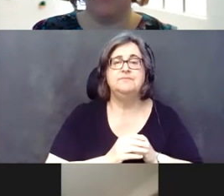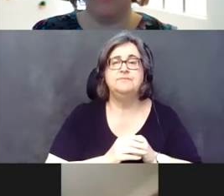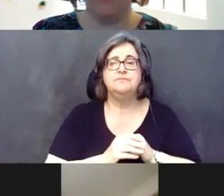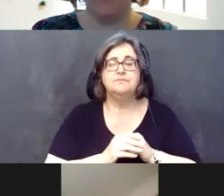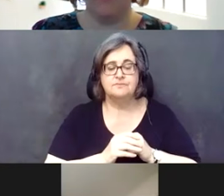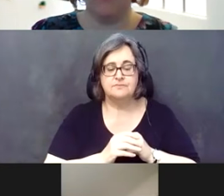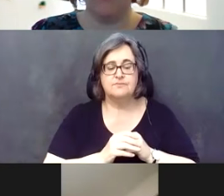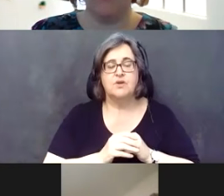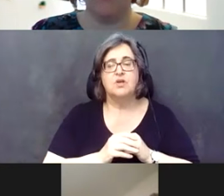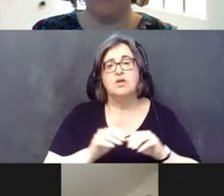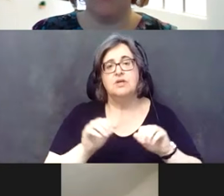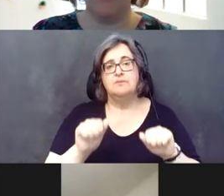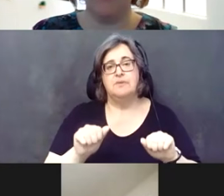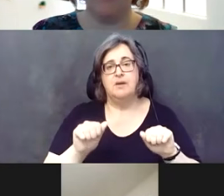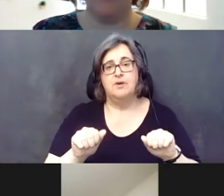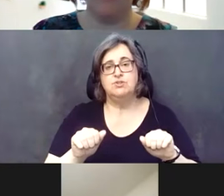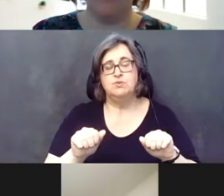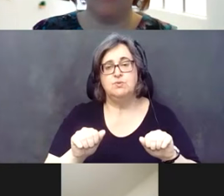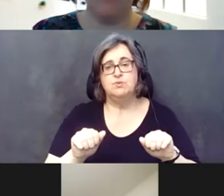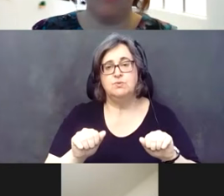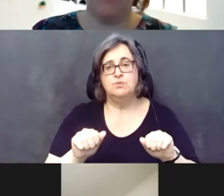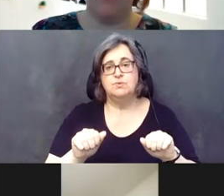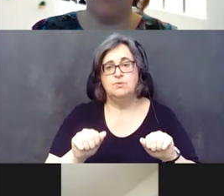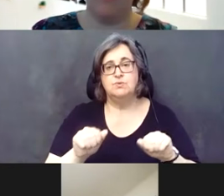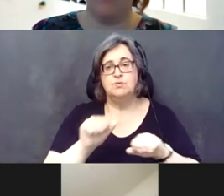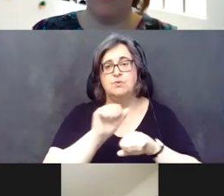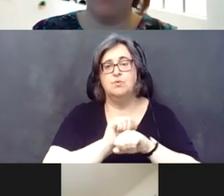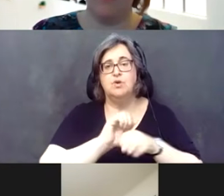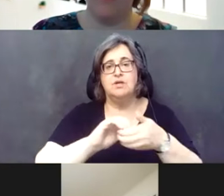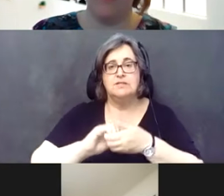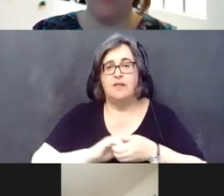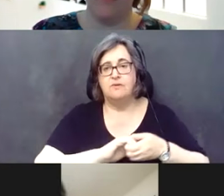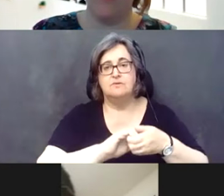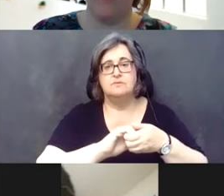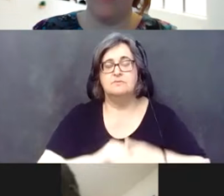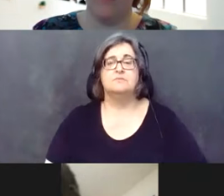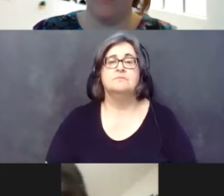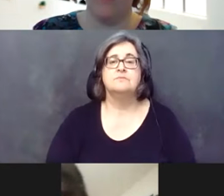to be able to work together.